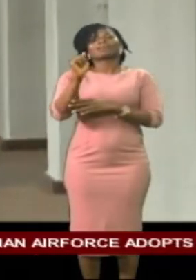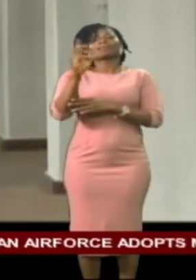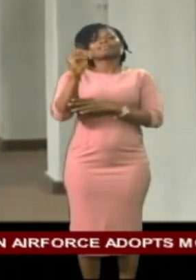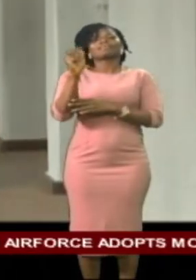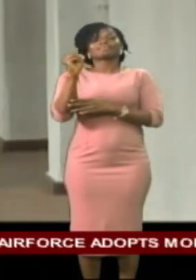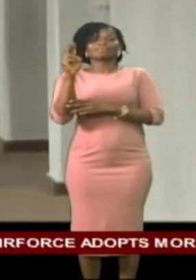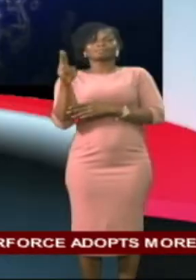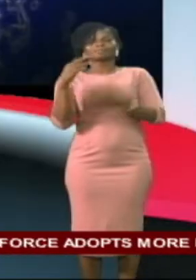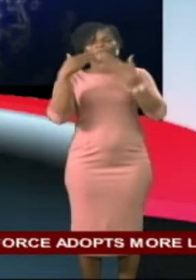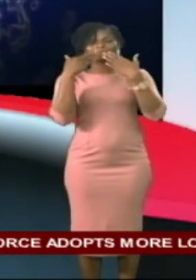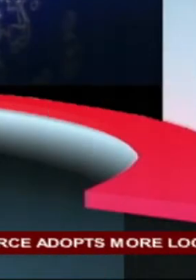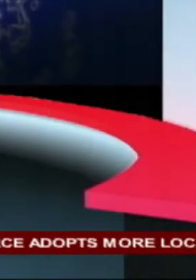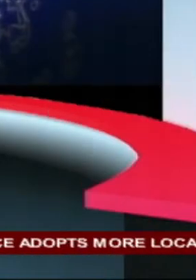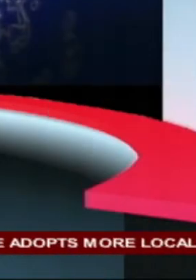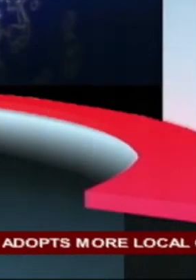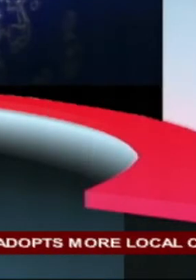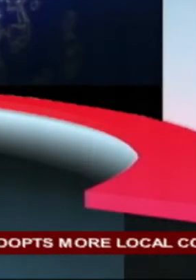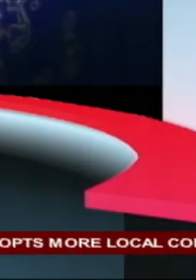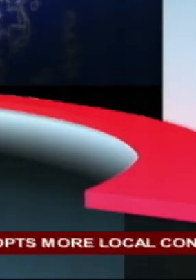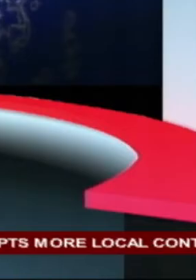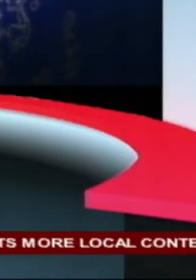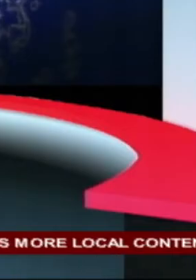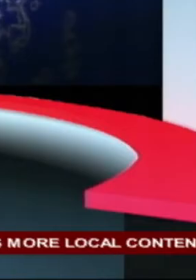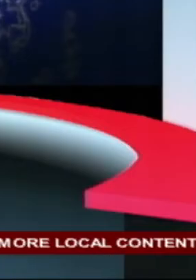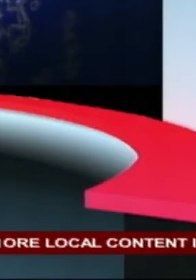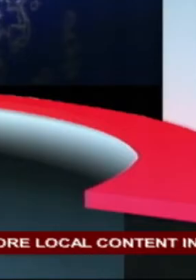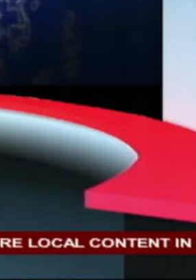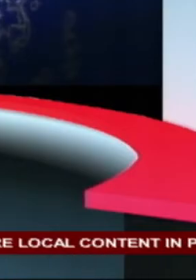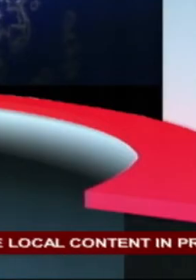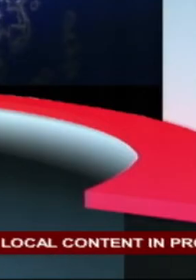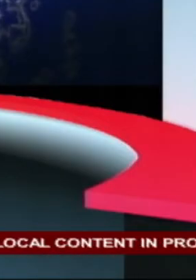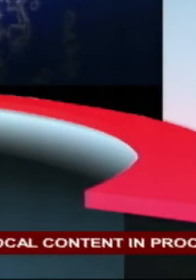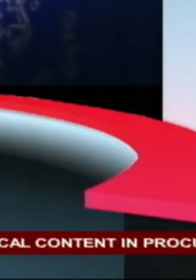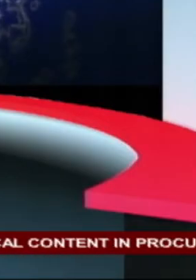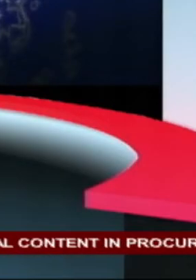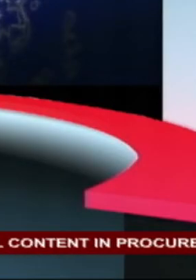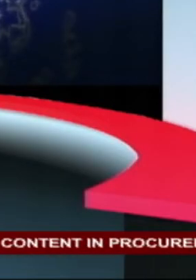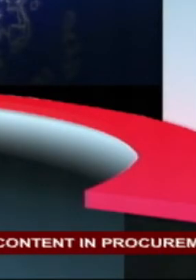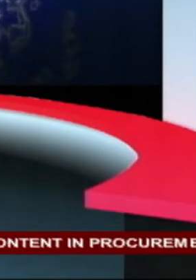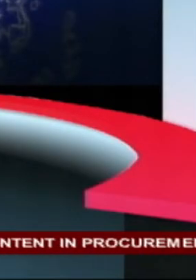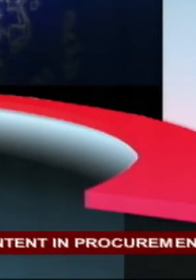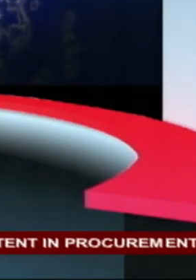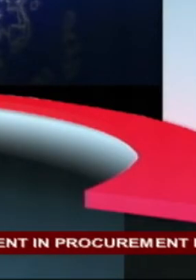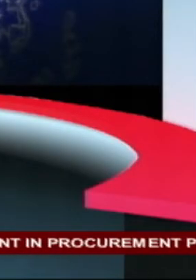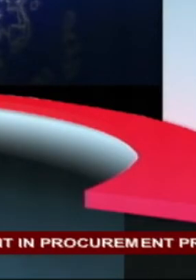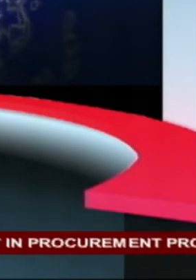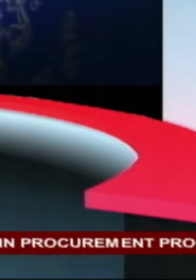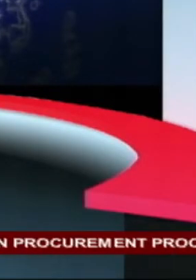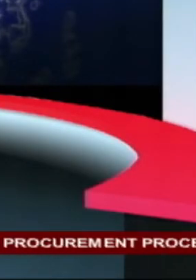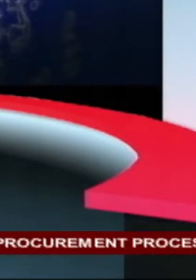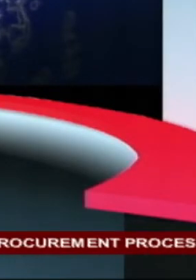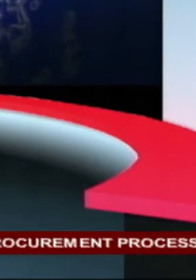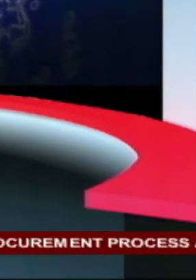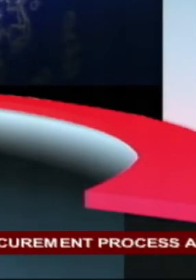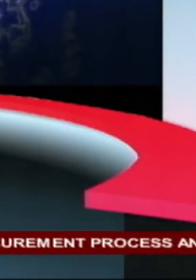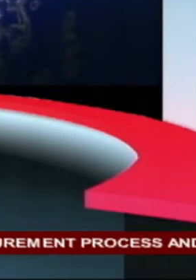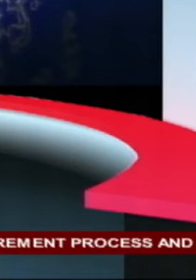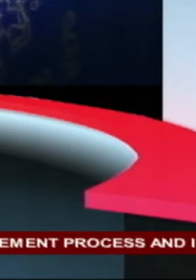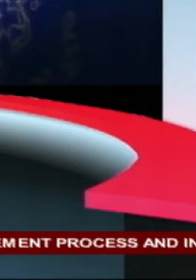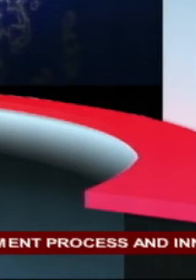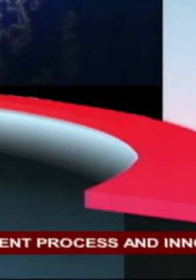NTA News. In the meantime, President Muhammadu Buhari has received the sixth interim report on the current phase of